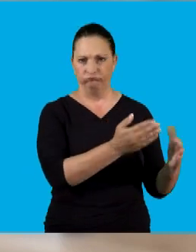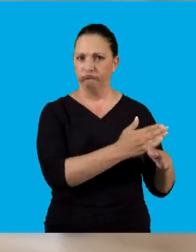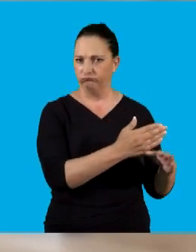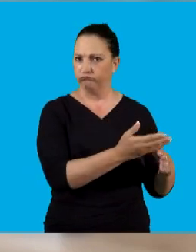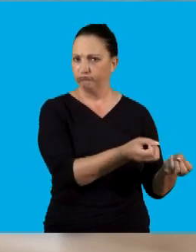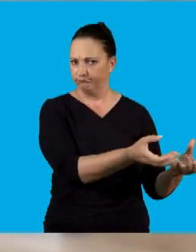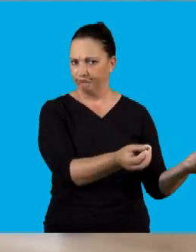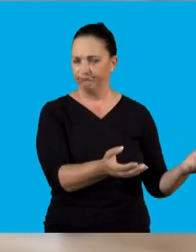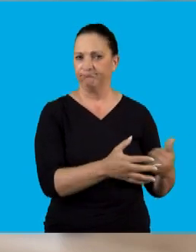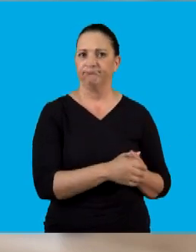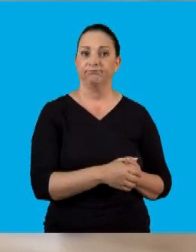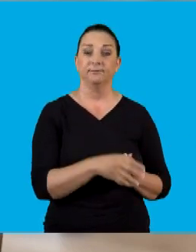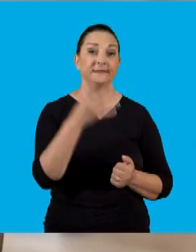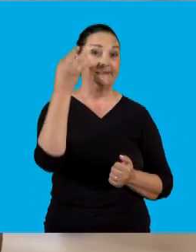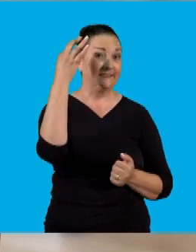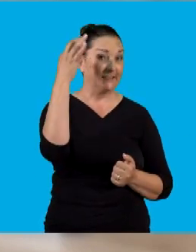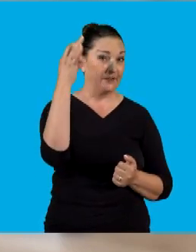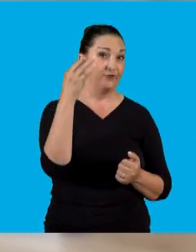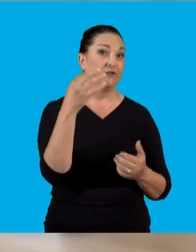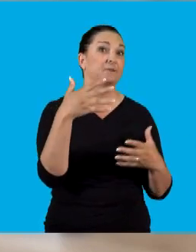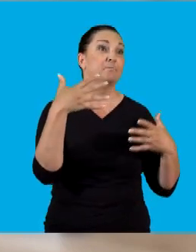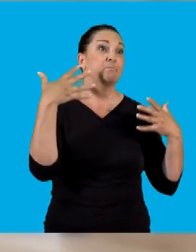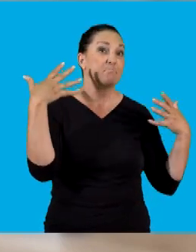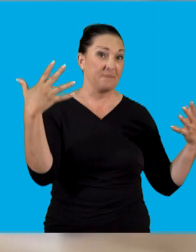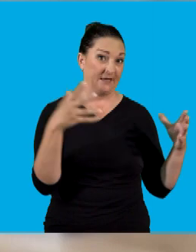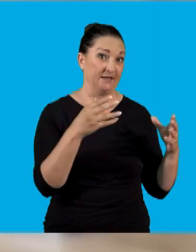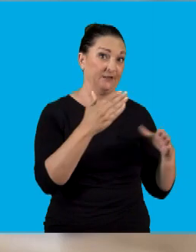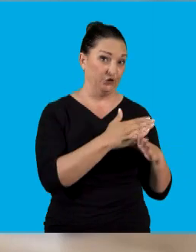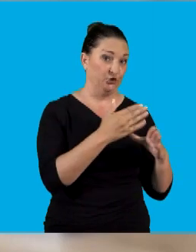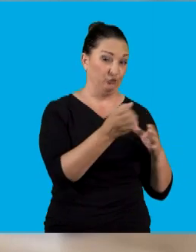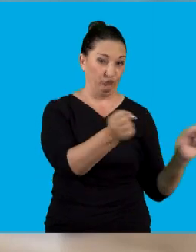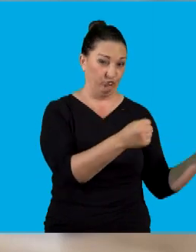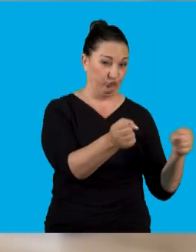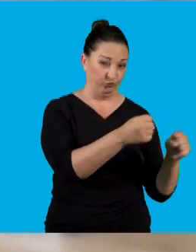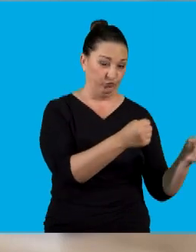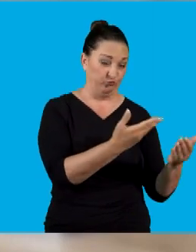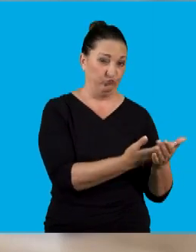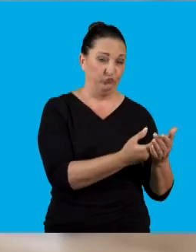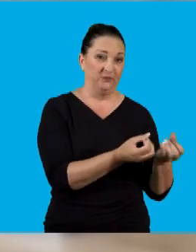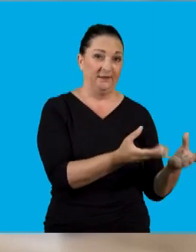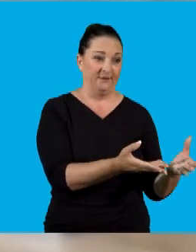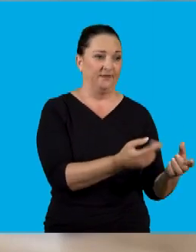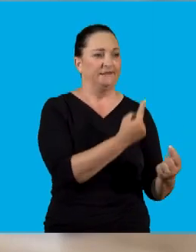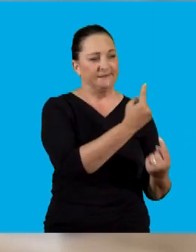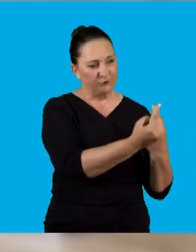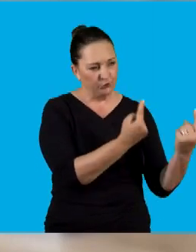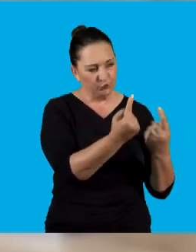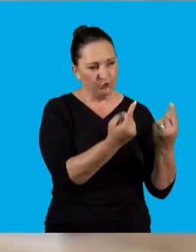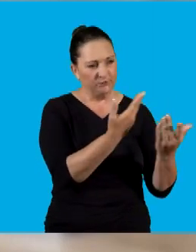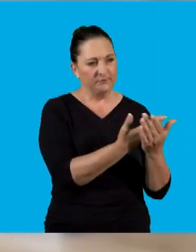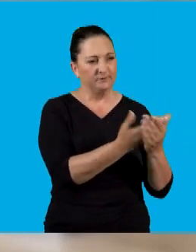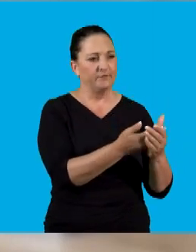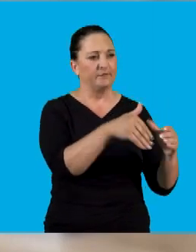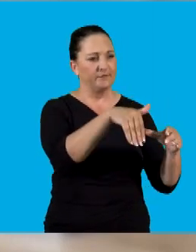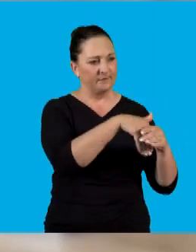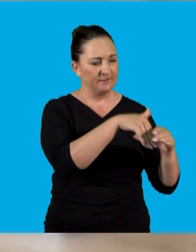job opportunities. As I've said, that he is the biggest employer that we have. So by so doing, each and every person participates in the economy of the